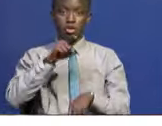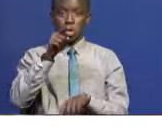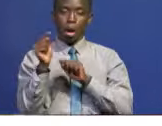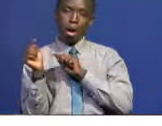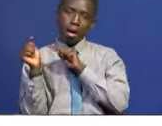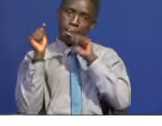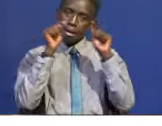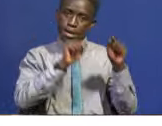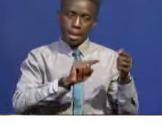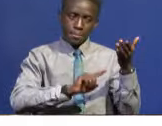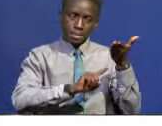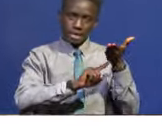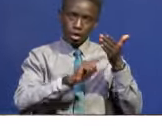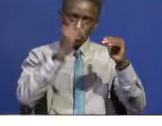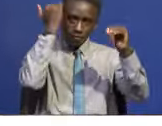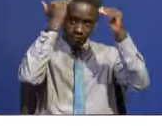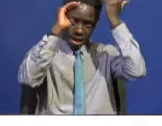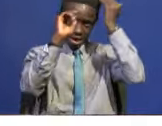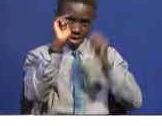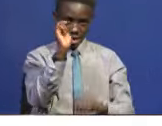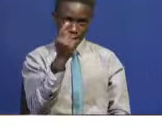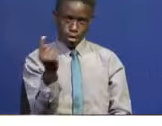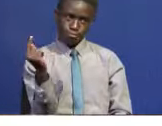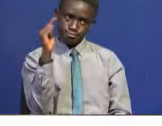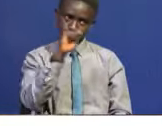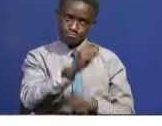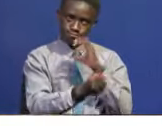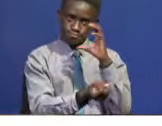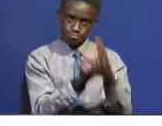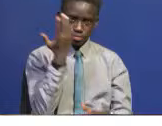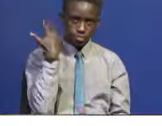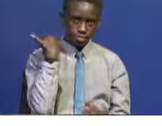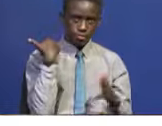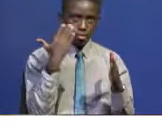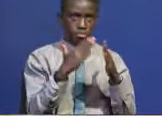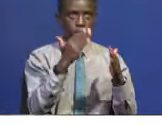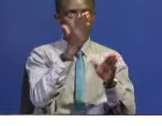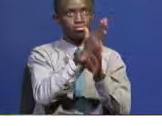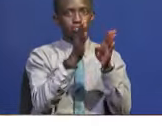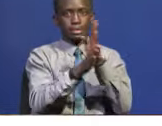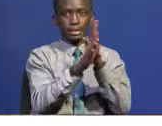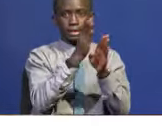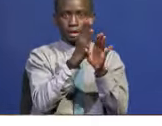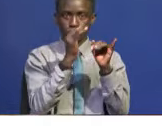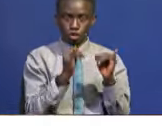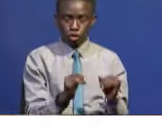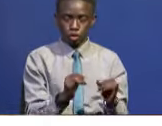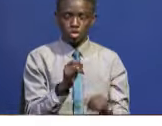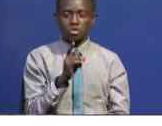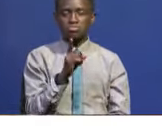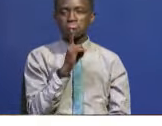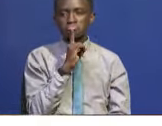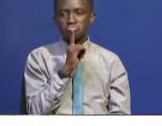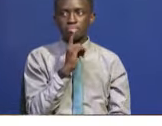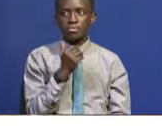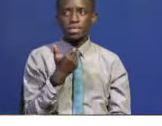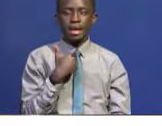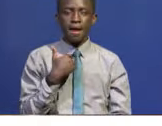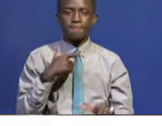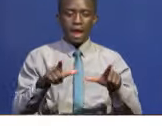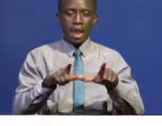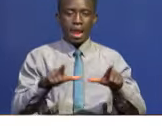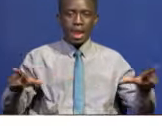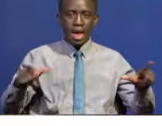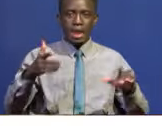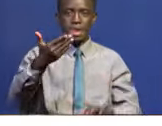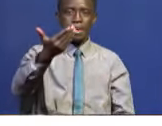the Technical University of Kenya, you told us that there was the land that is behind the Kenya Poly,